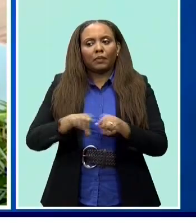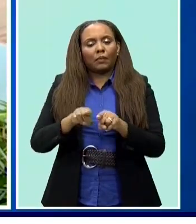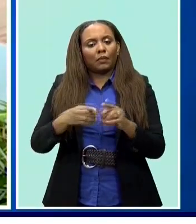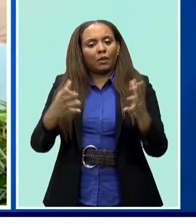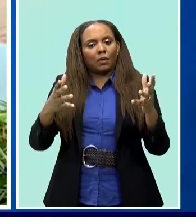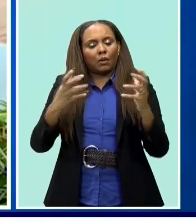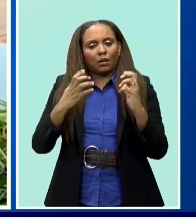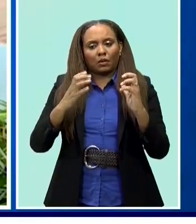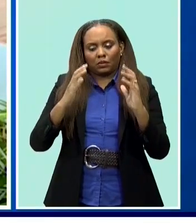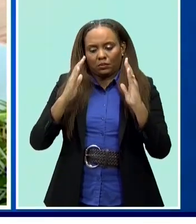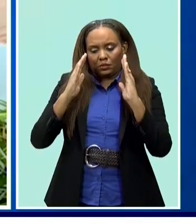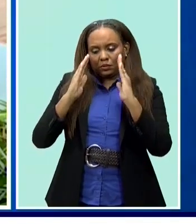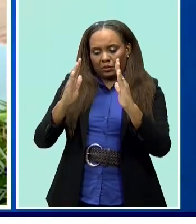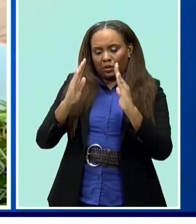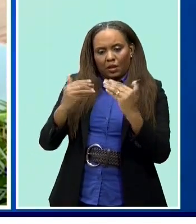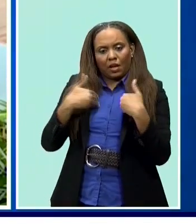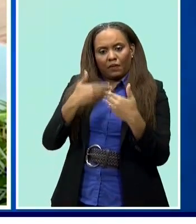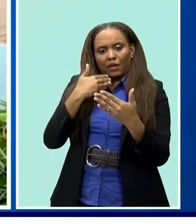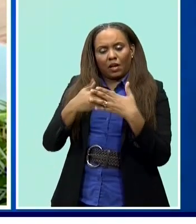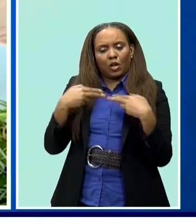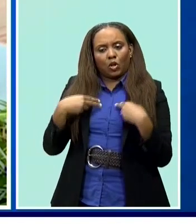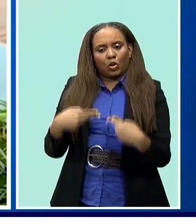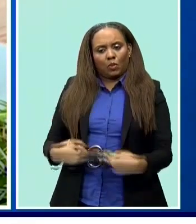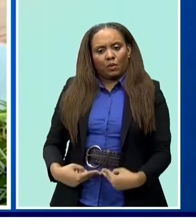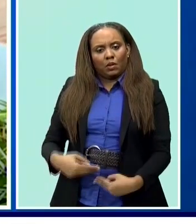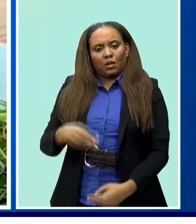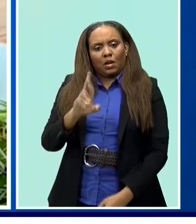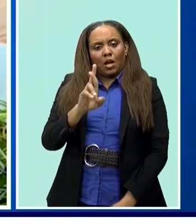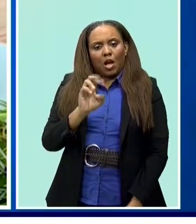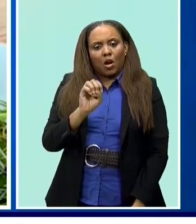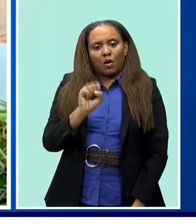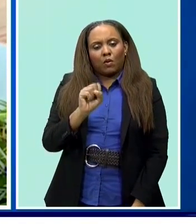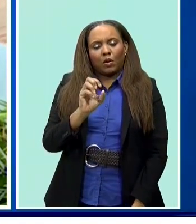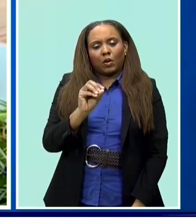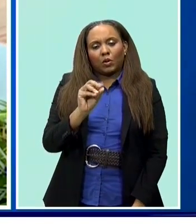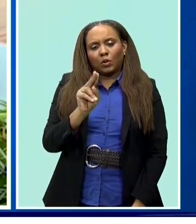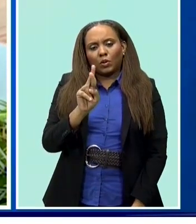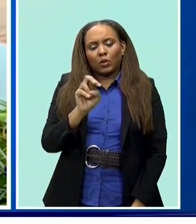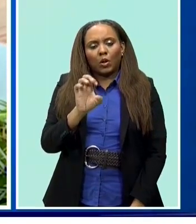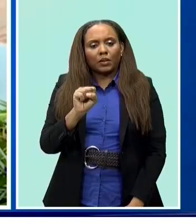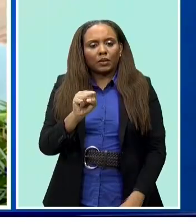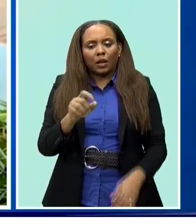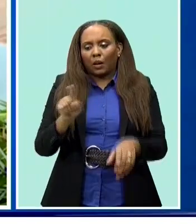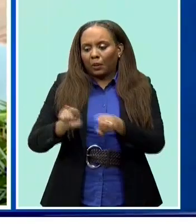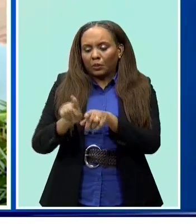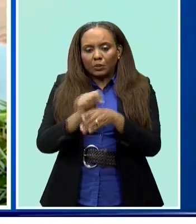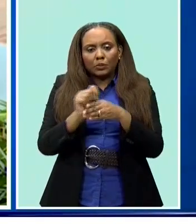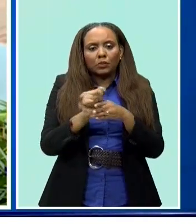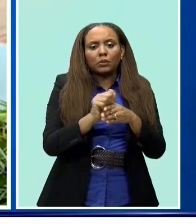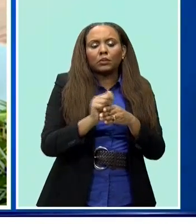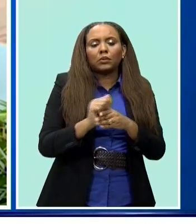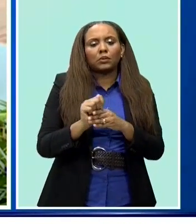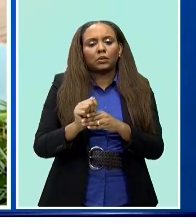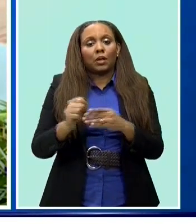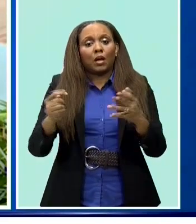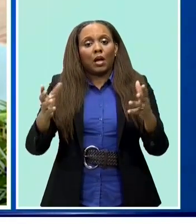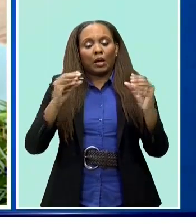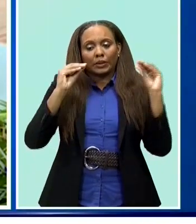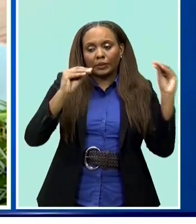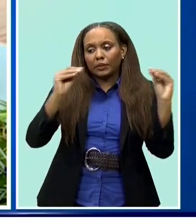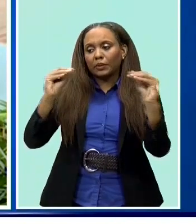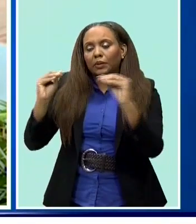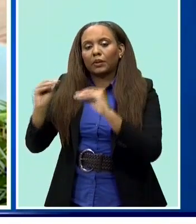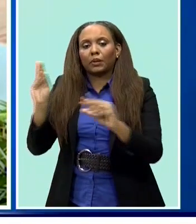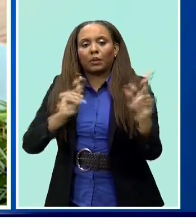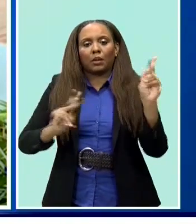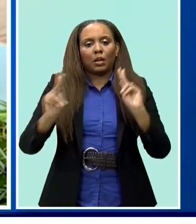building good human resource base with enhanced training, and indeed we'll be rolling out a new public education campaign and